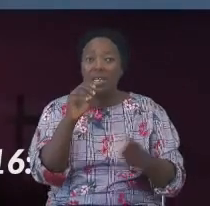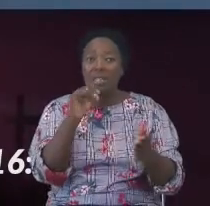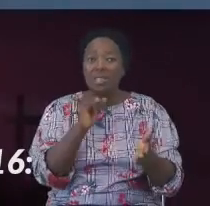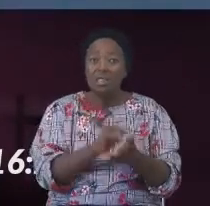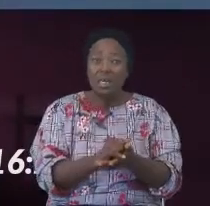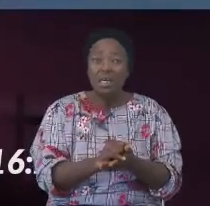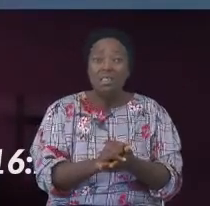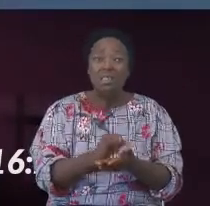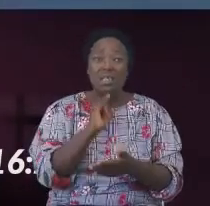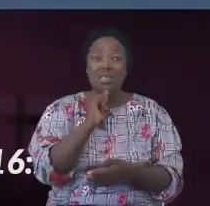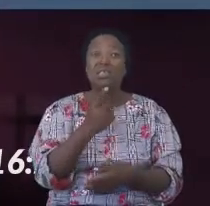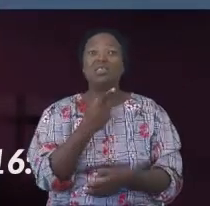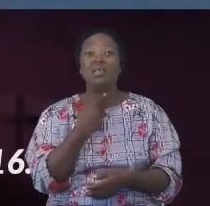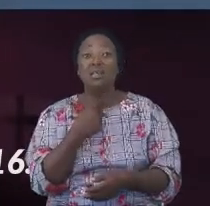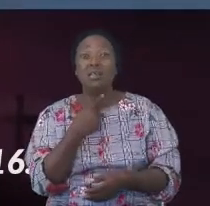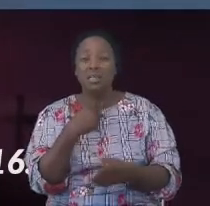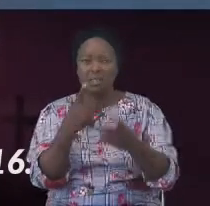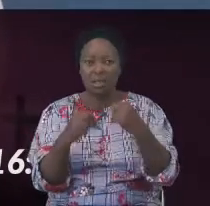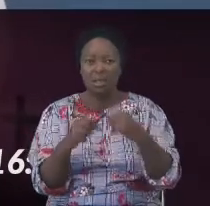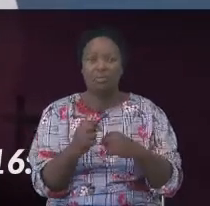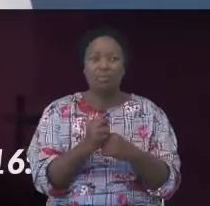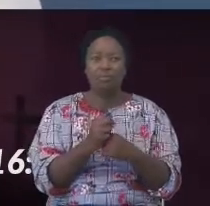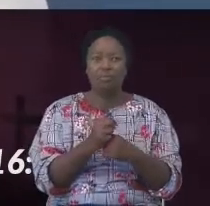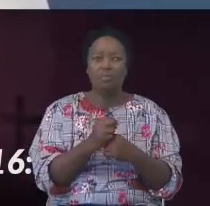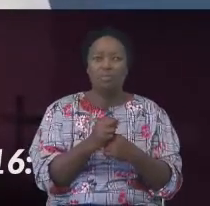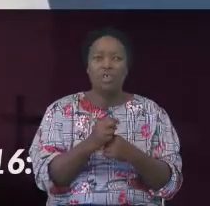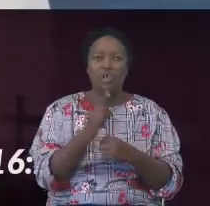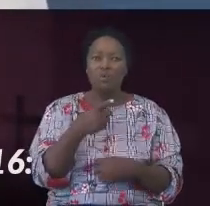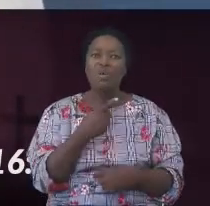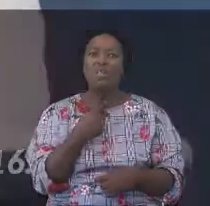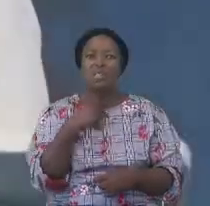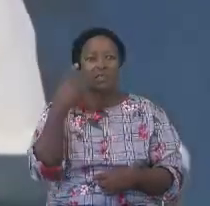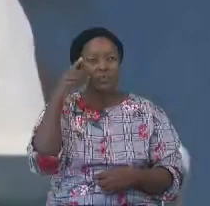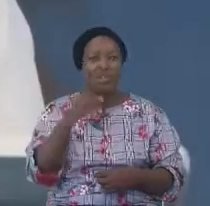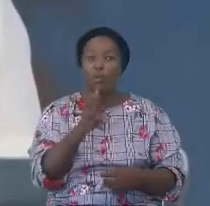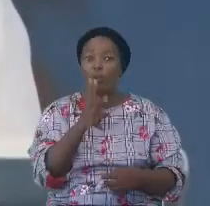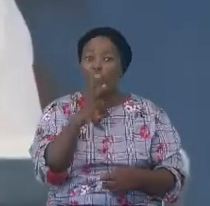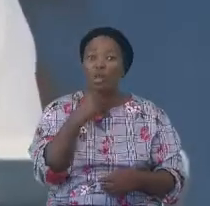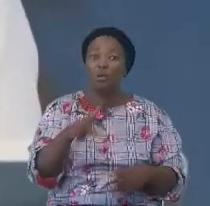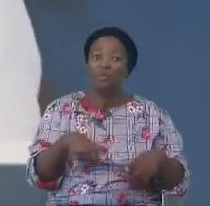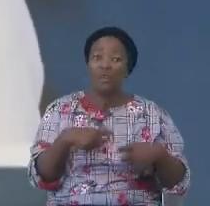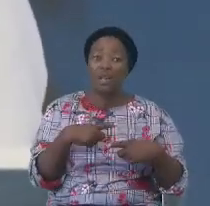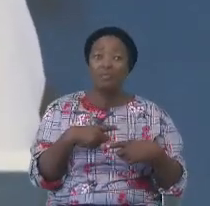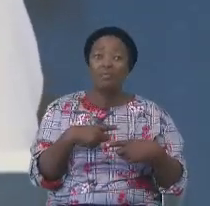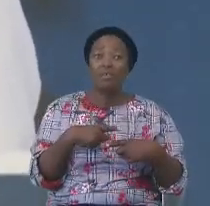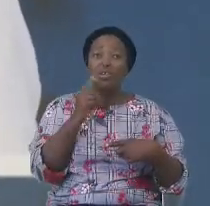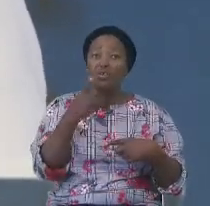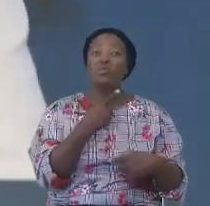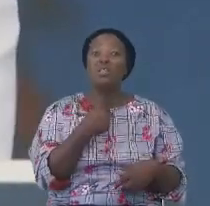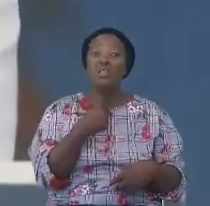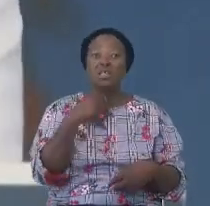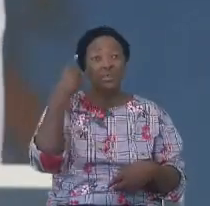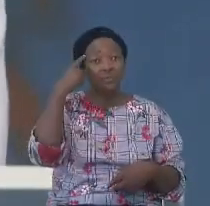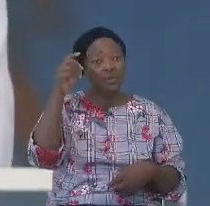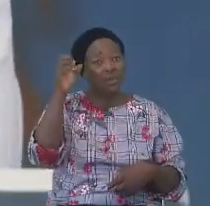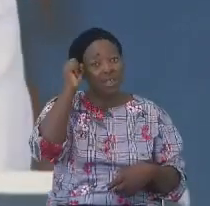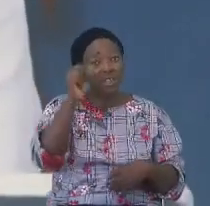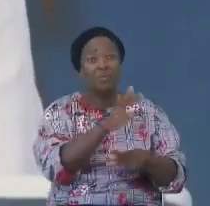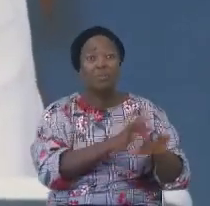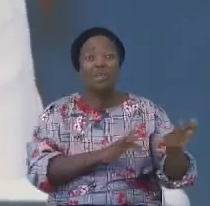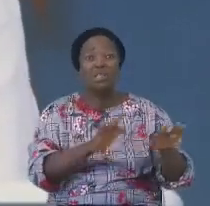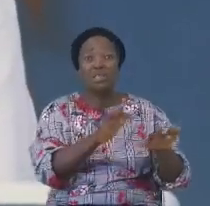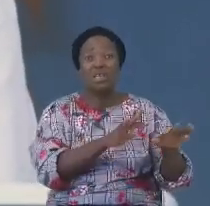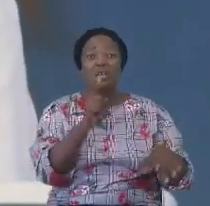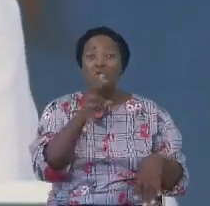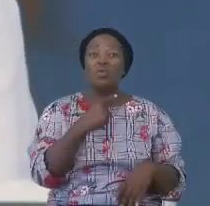come. Look at this. And let him that is athirst come. You're thirsty for the